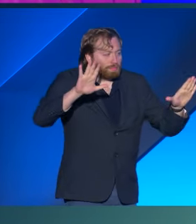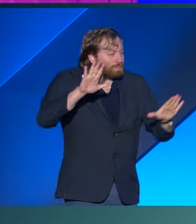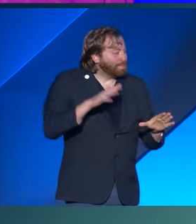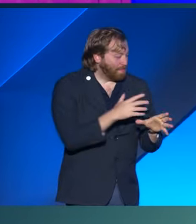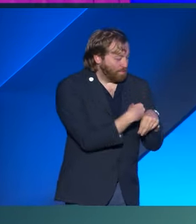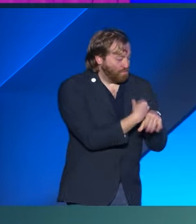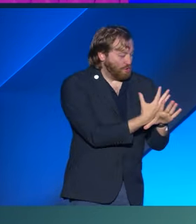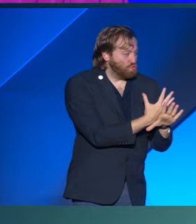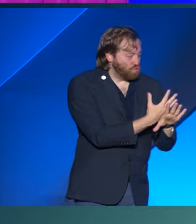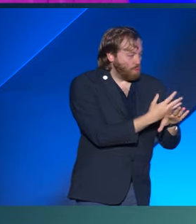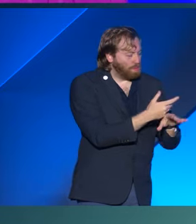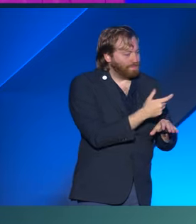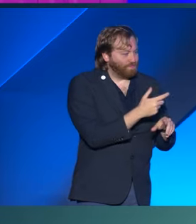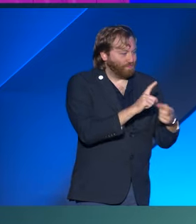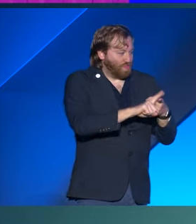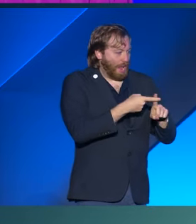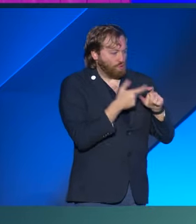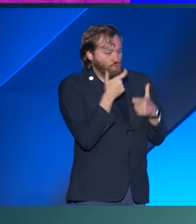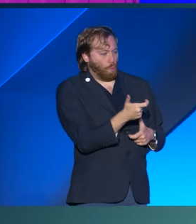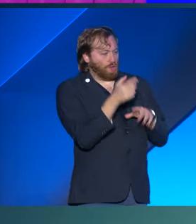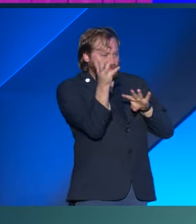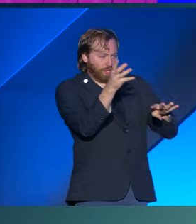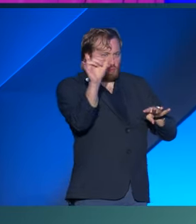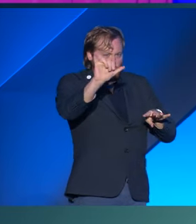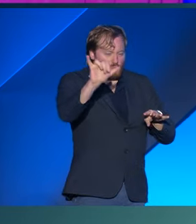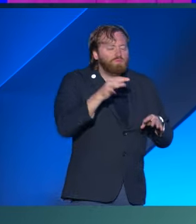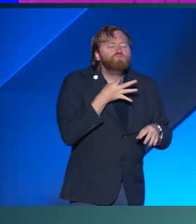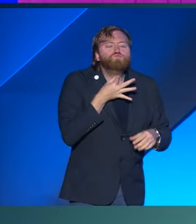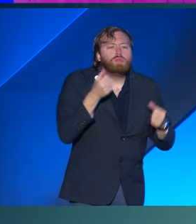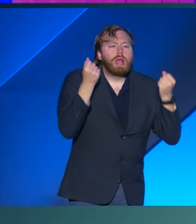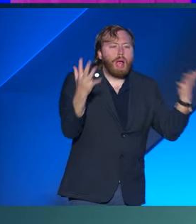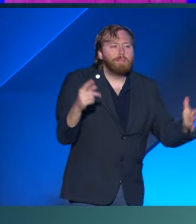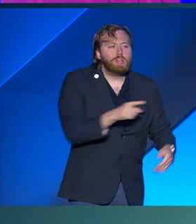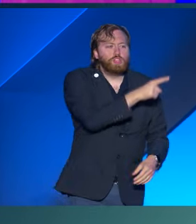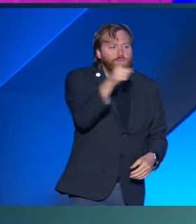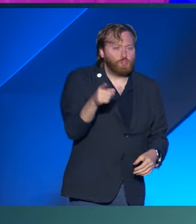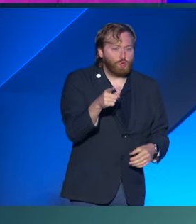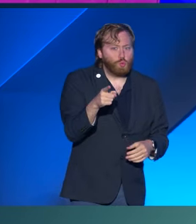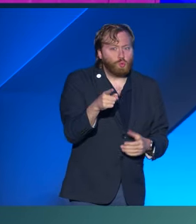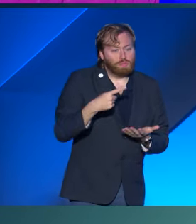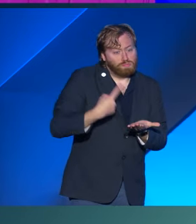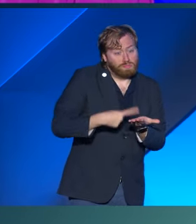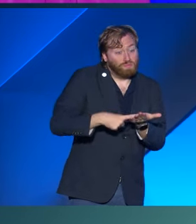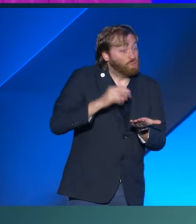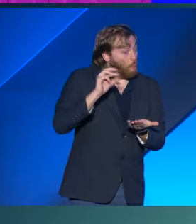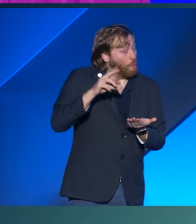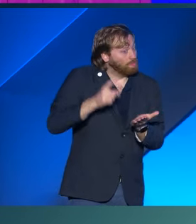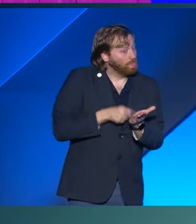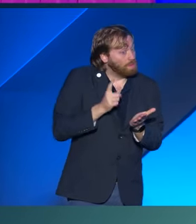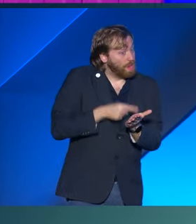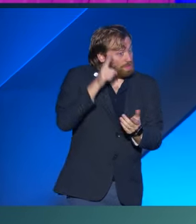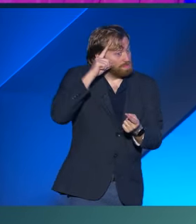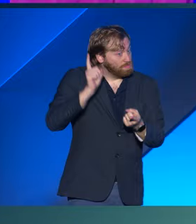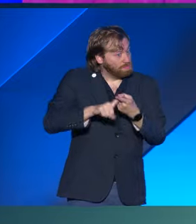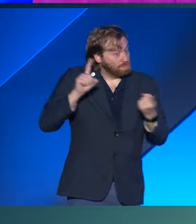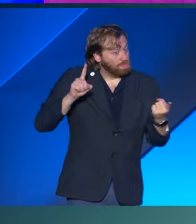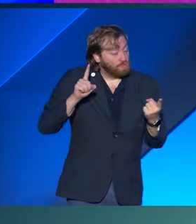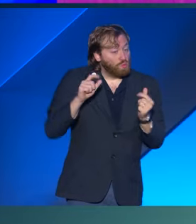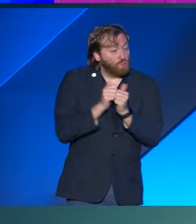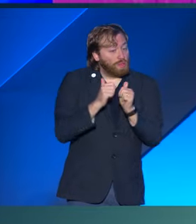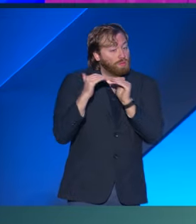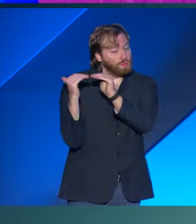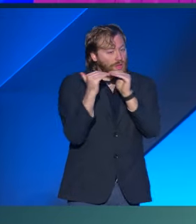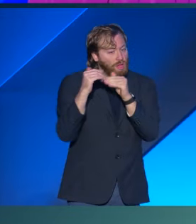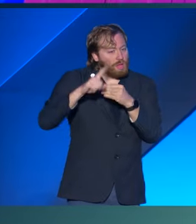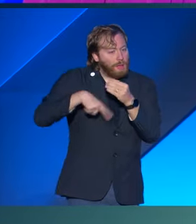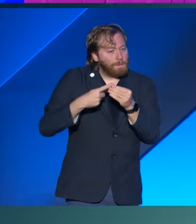friends that are streaming as well. How many of you have had conversations or even disagreements with your colleagues about the reality of